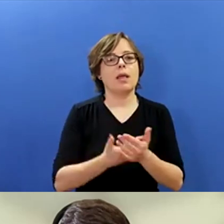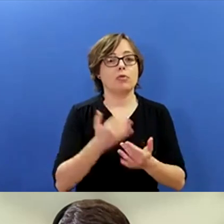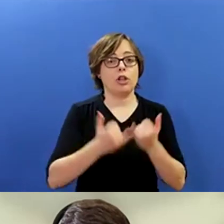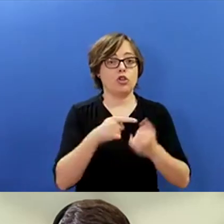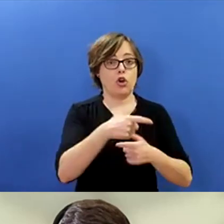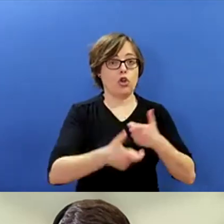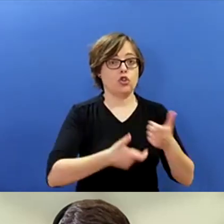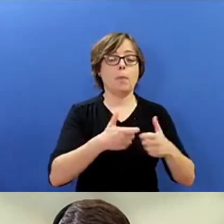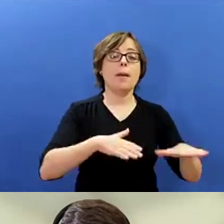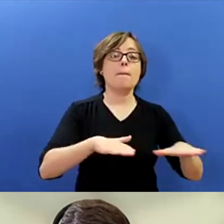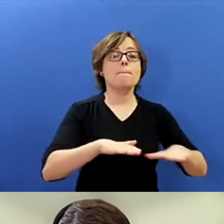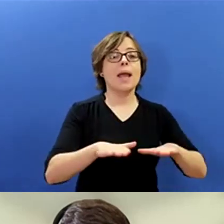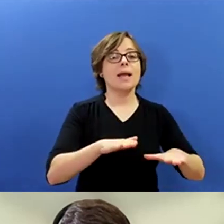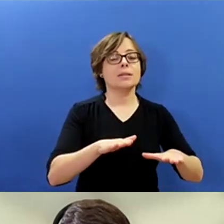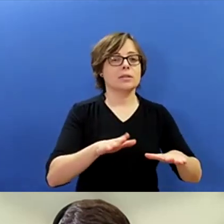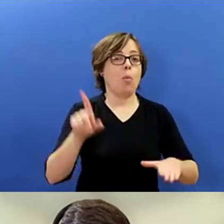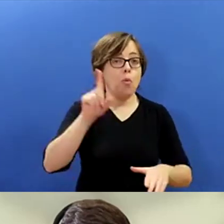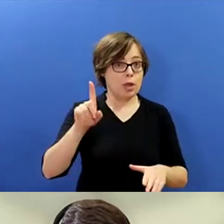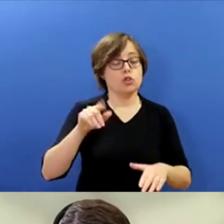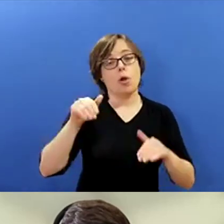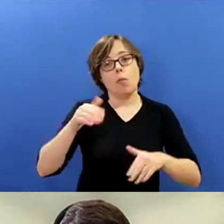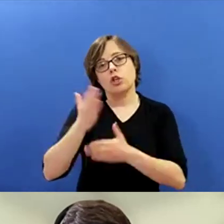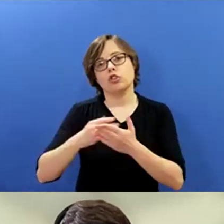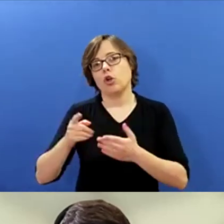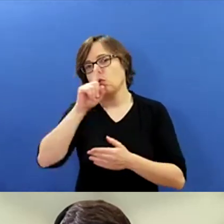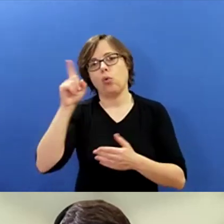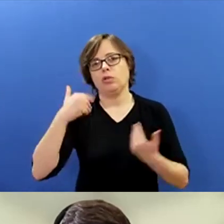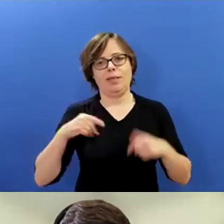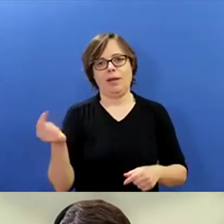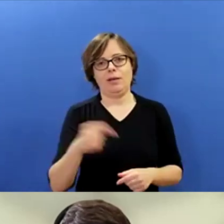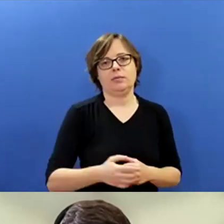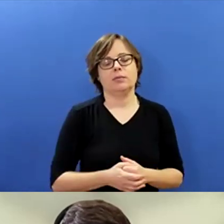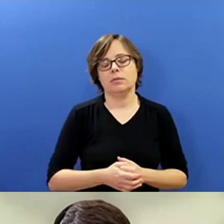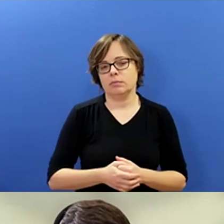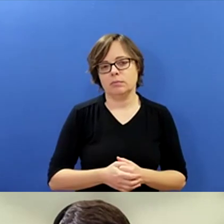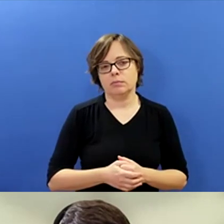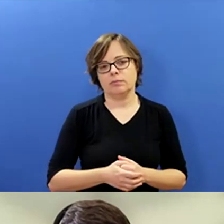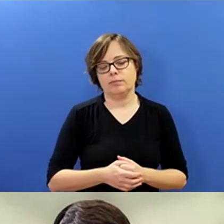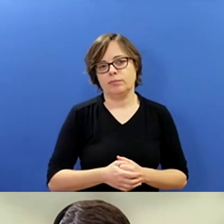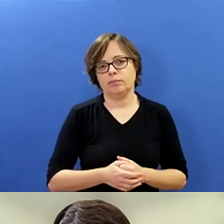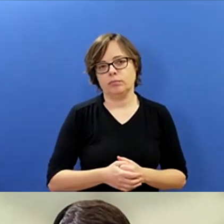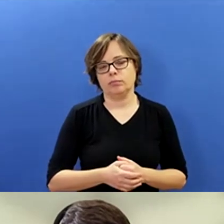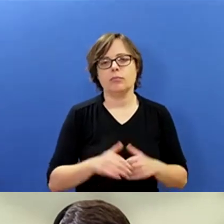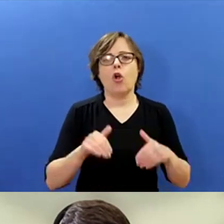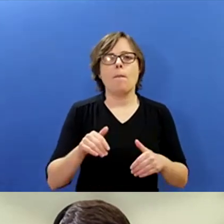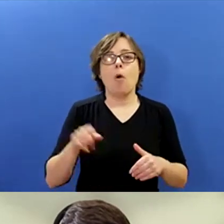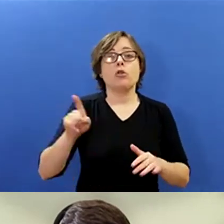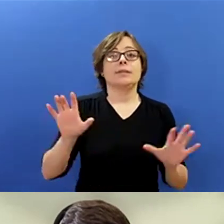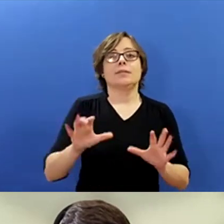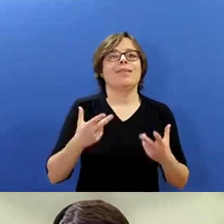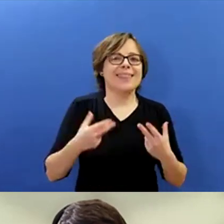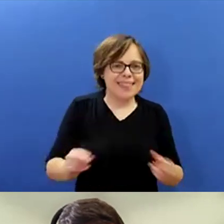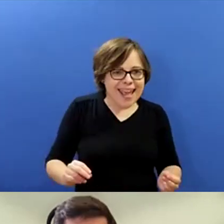afraid or disencourage some people to come. So I think that the place is a